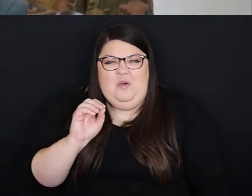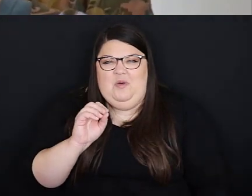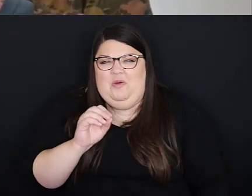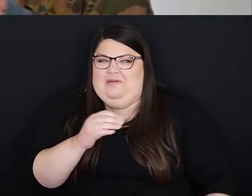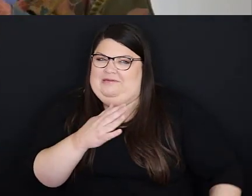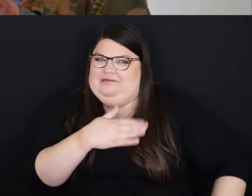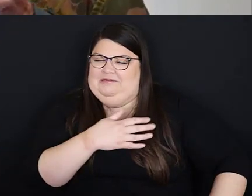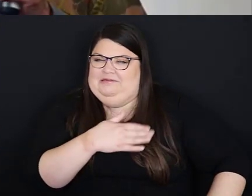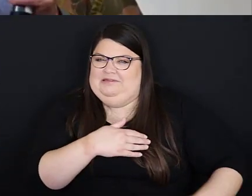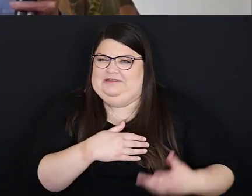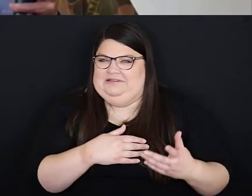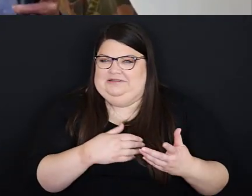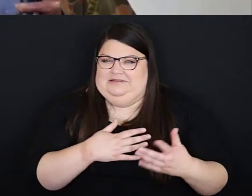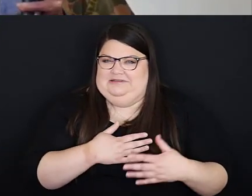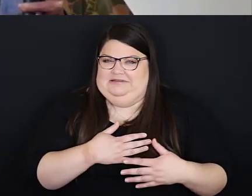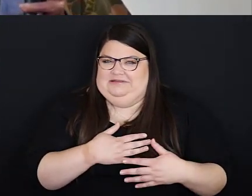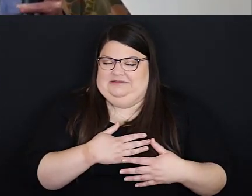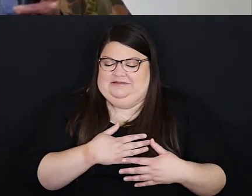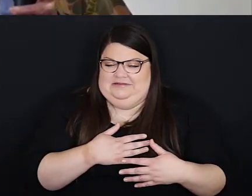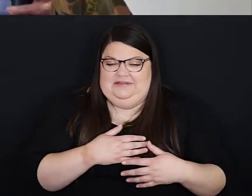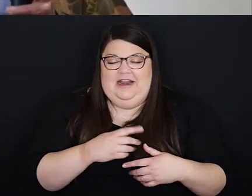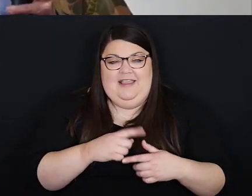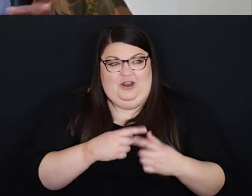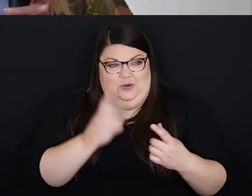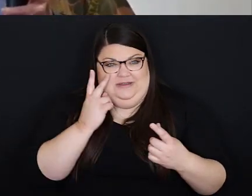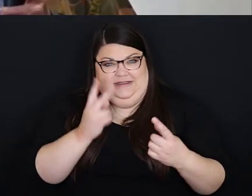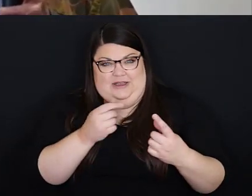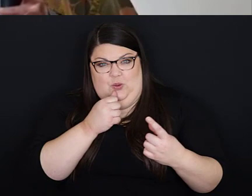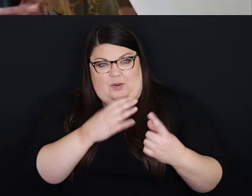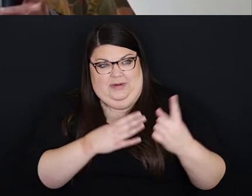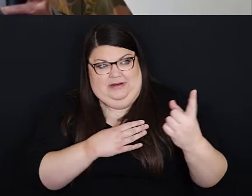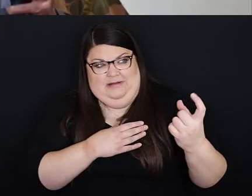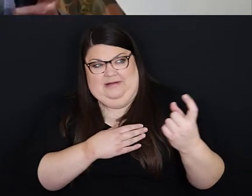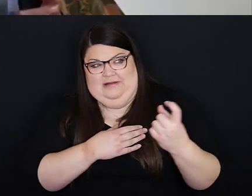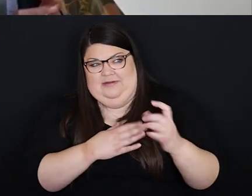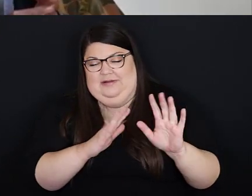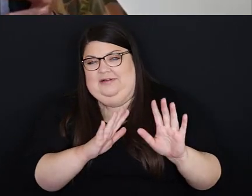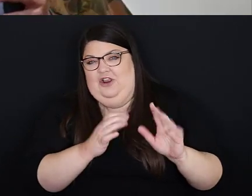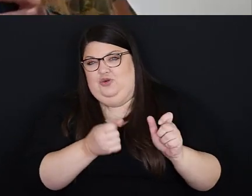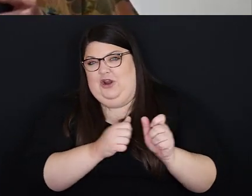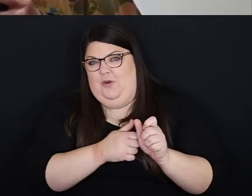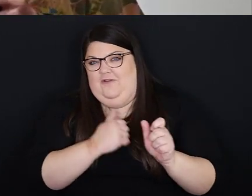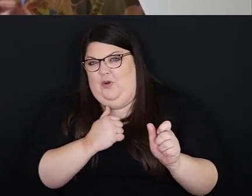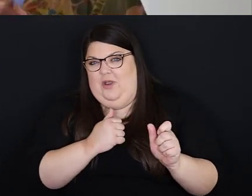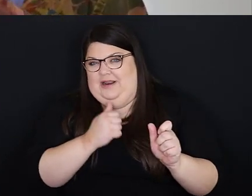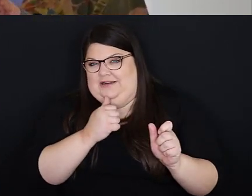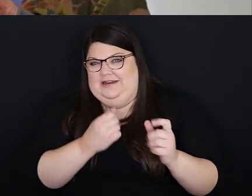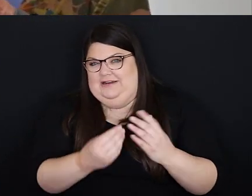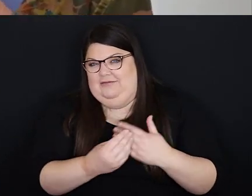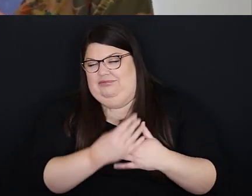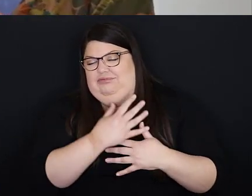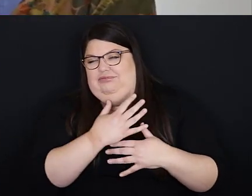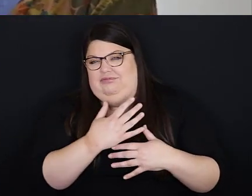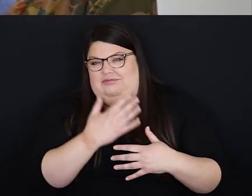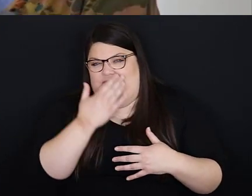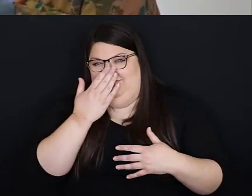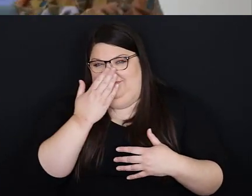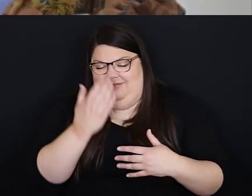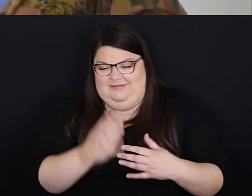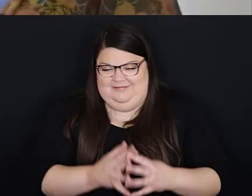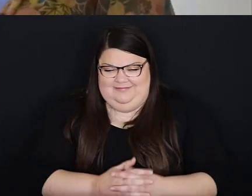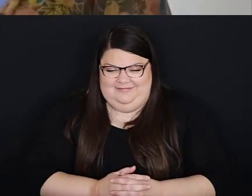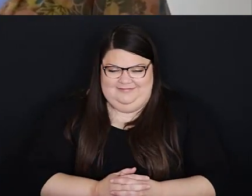And so you'd sit and then you'd see her coming towards you, and you'd try to hope that she never got very